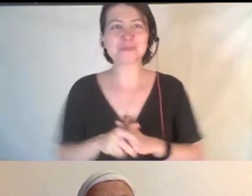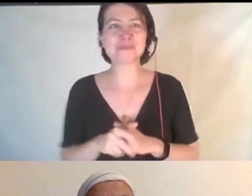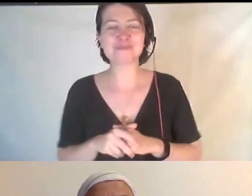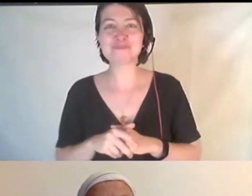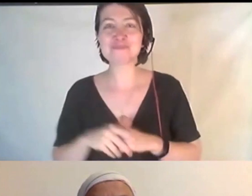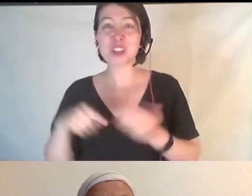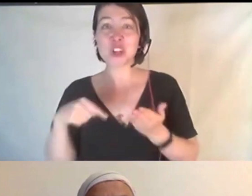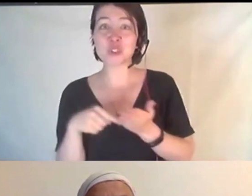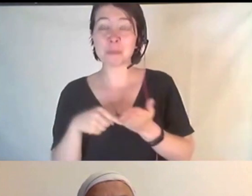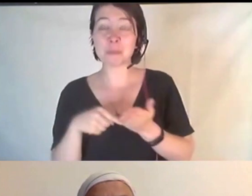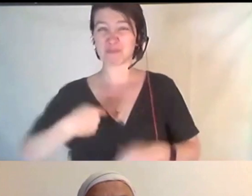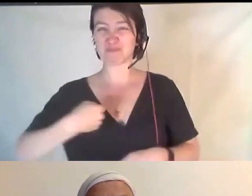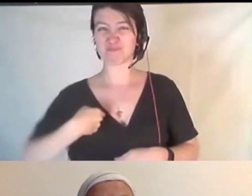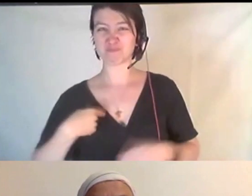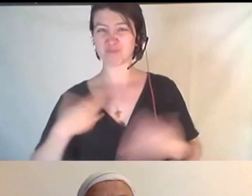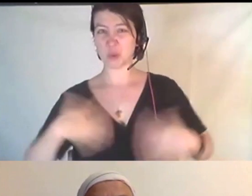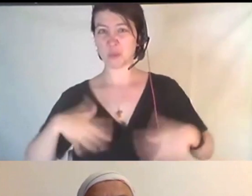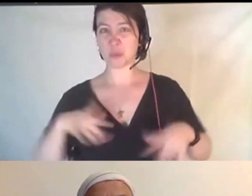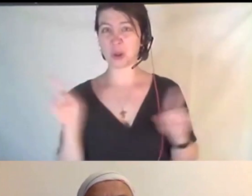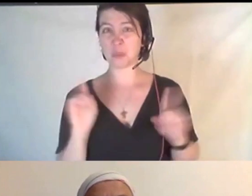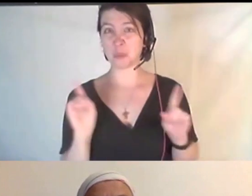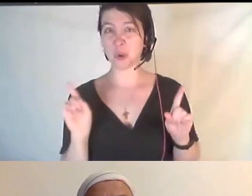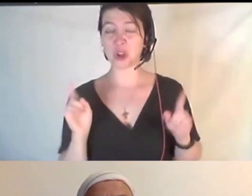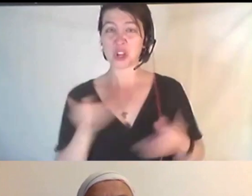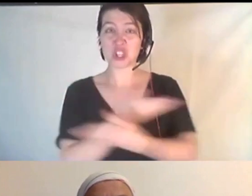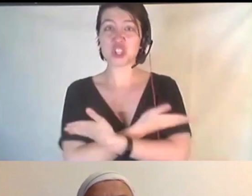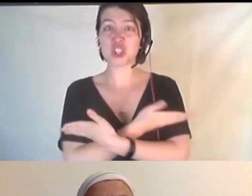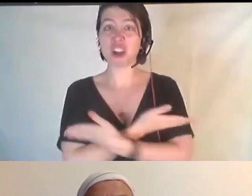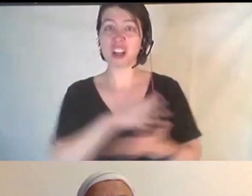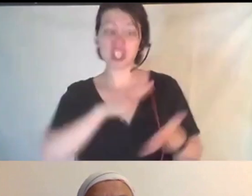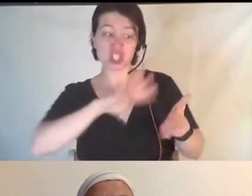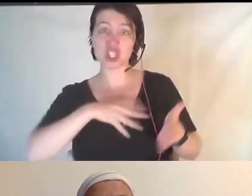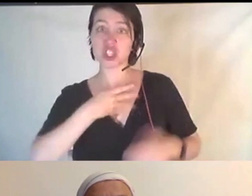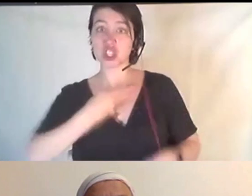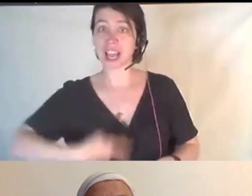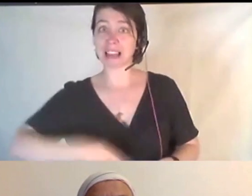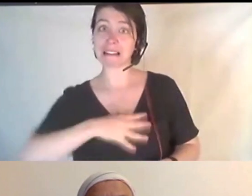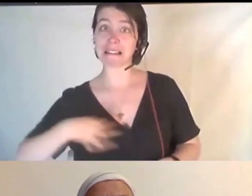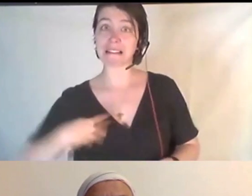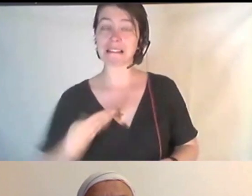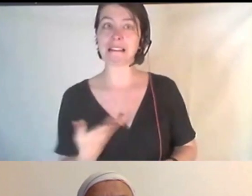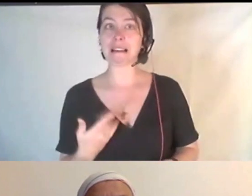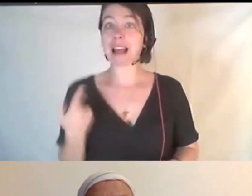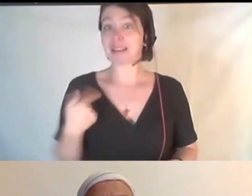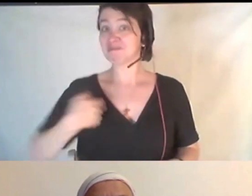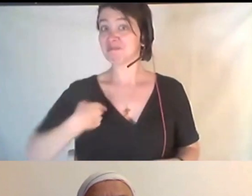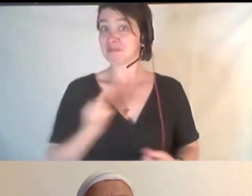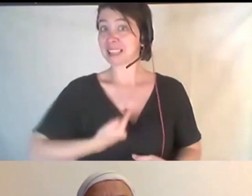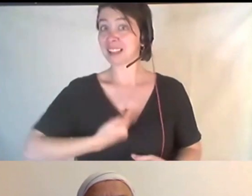and I'm in my bedroom, and I'm an artist. Cool.